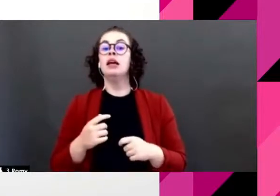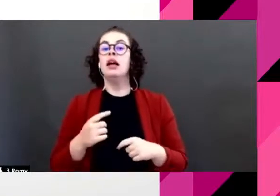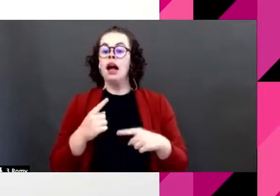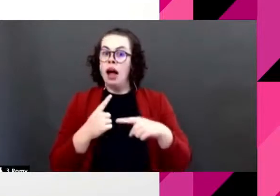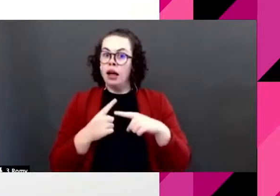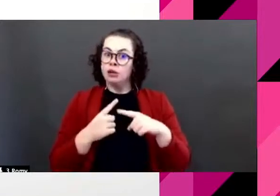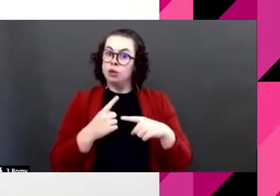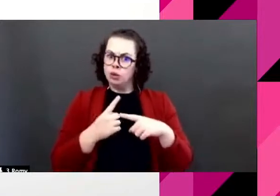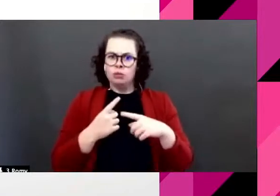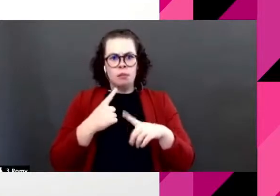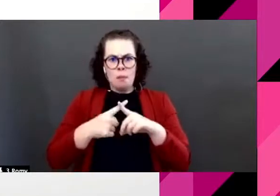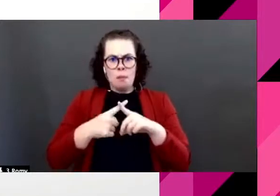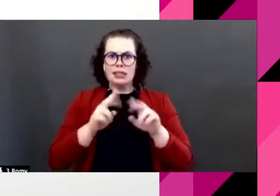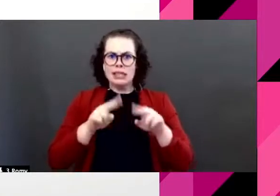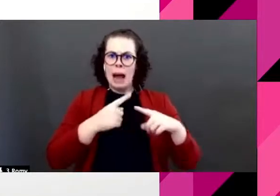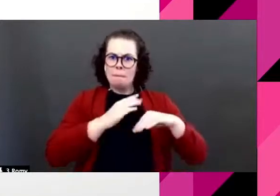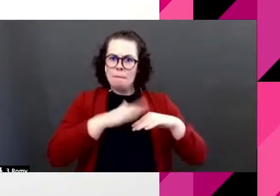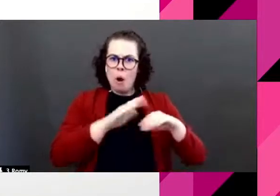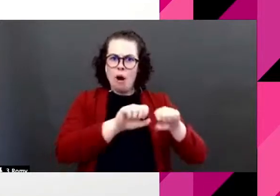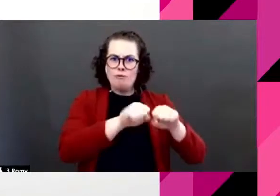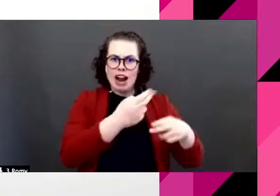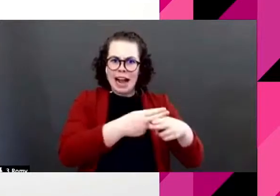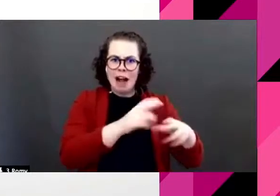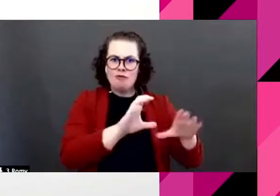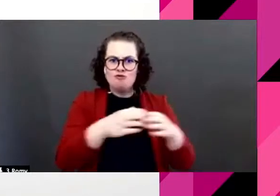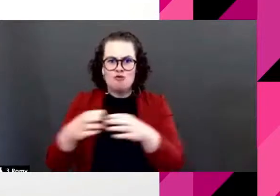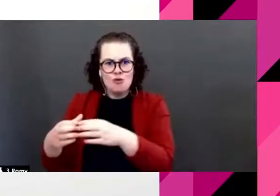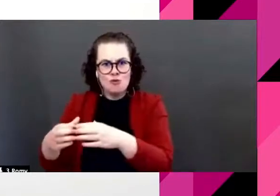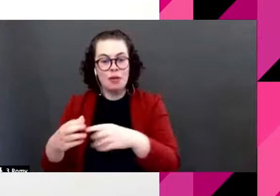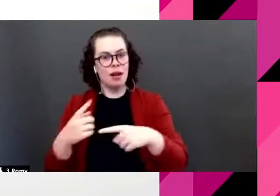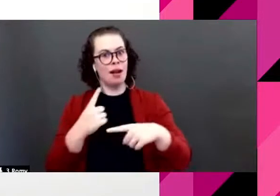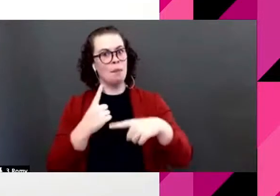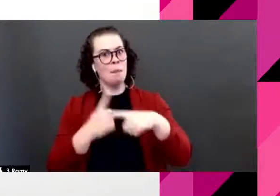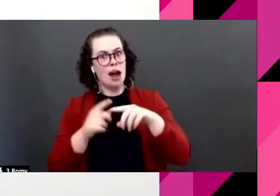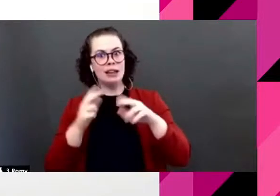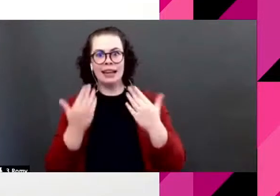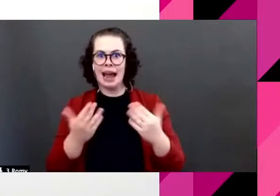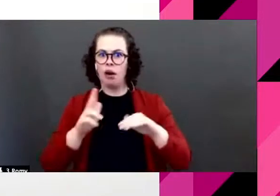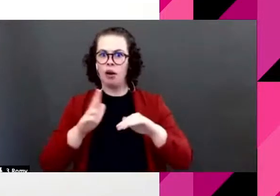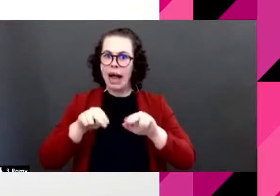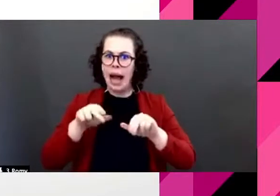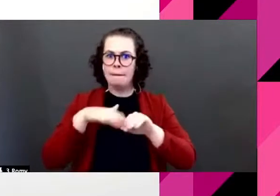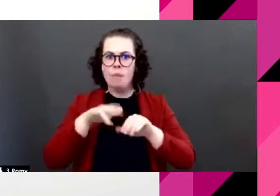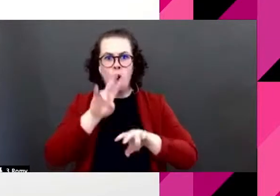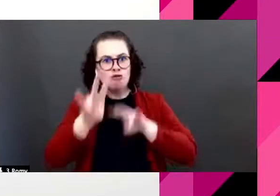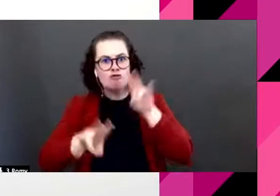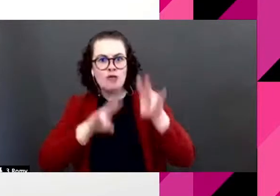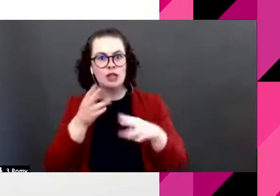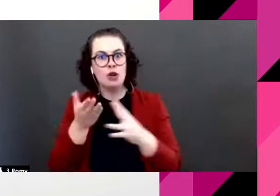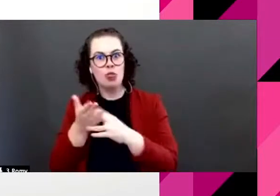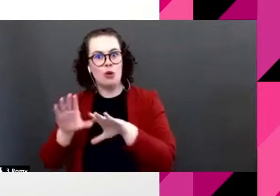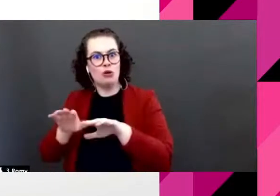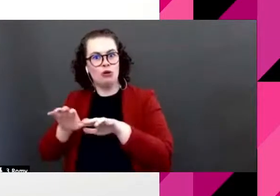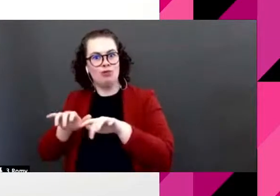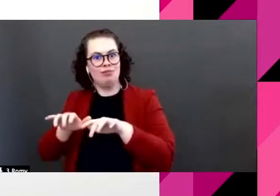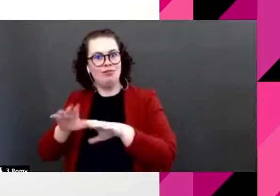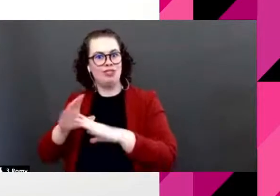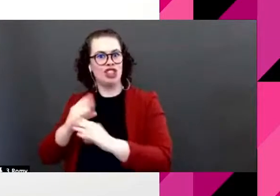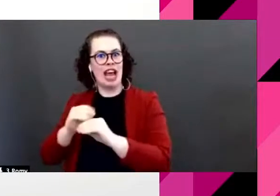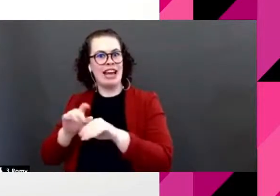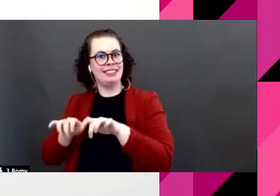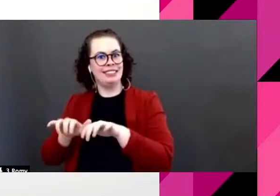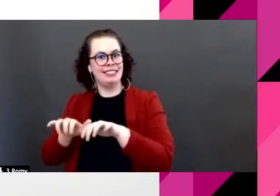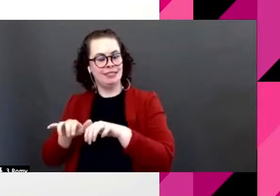video gallery and the opportunity to ask questions of speakers. In the video gallery, you will find